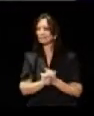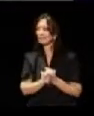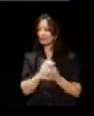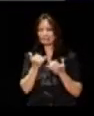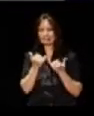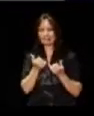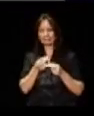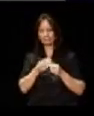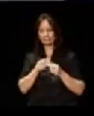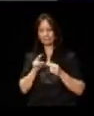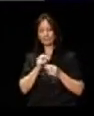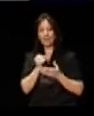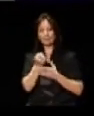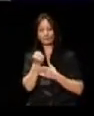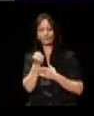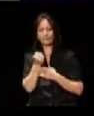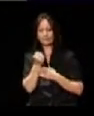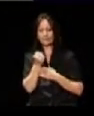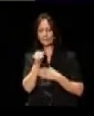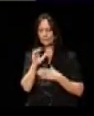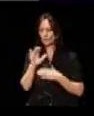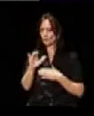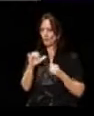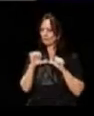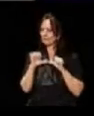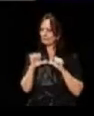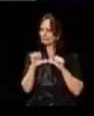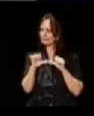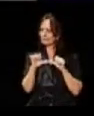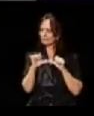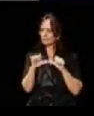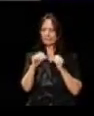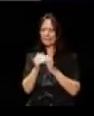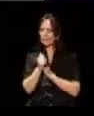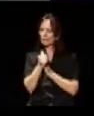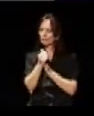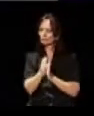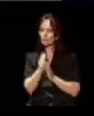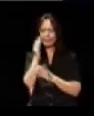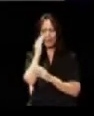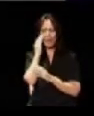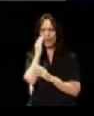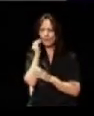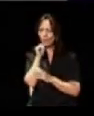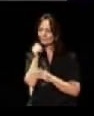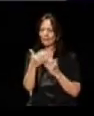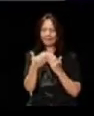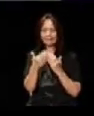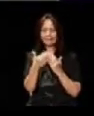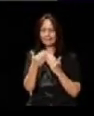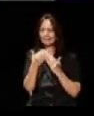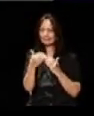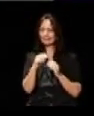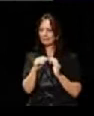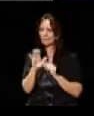brief opportunity to publicly recognize your consistently outstanding leadership. I know it has not always been easy, but your